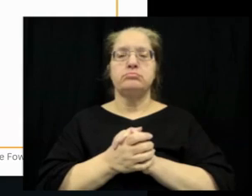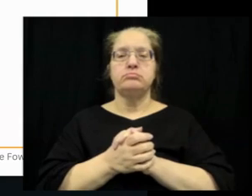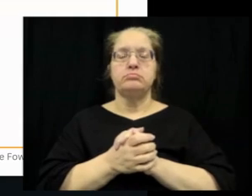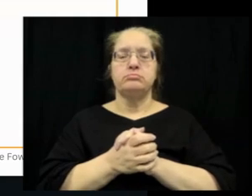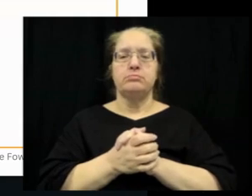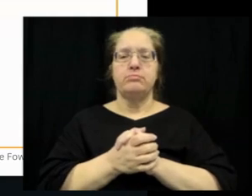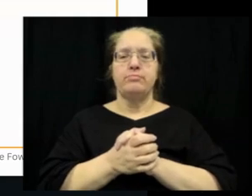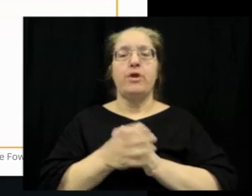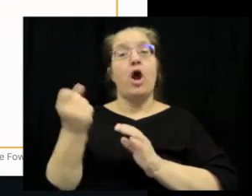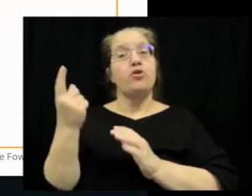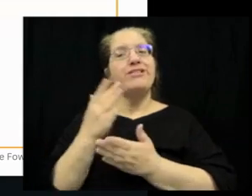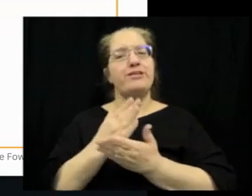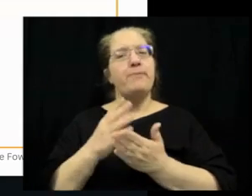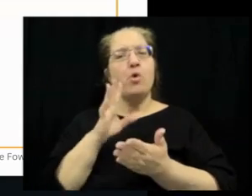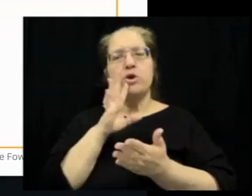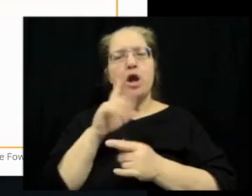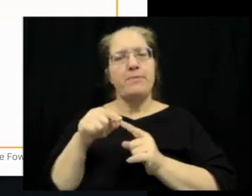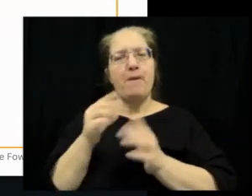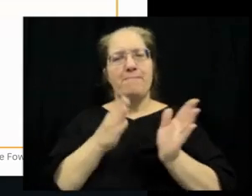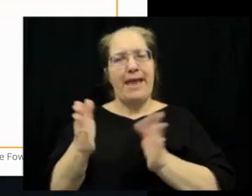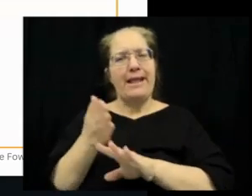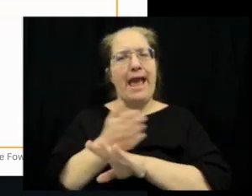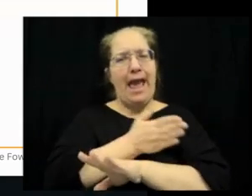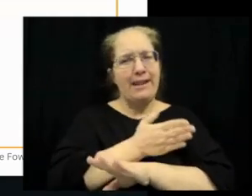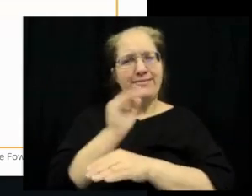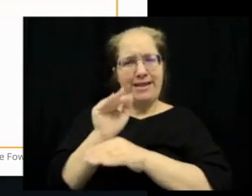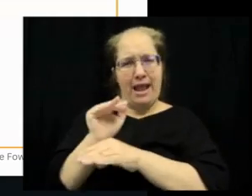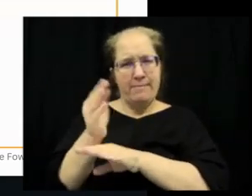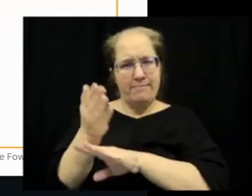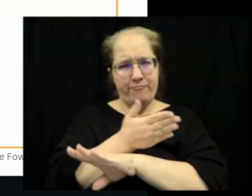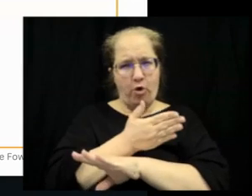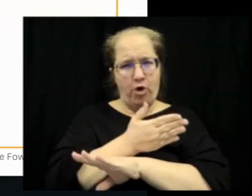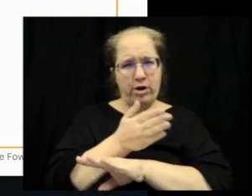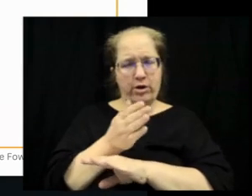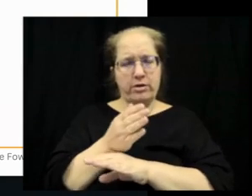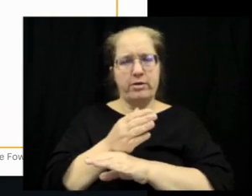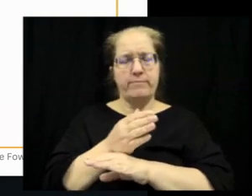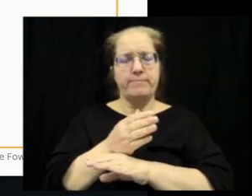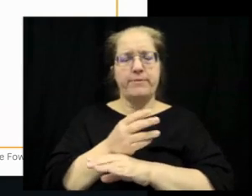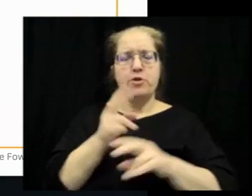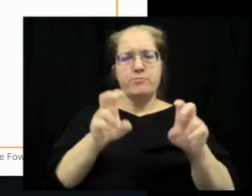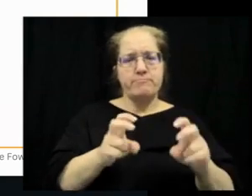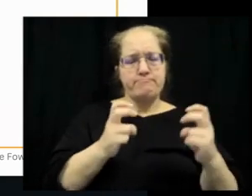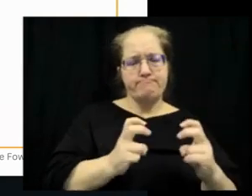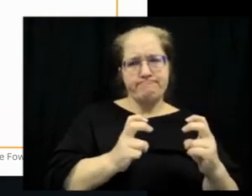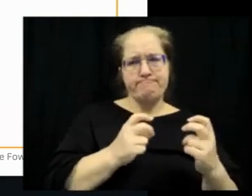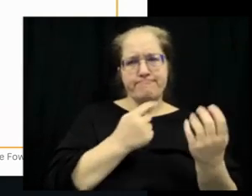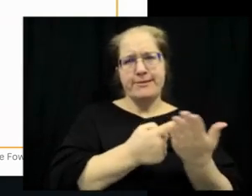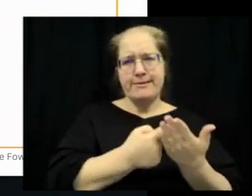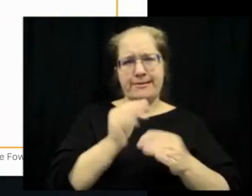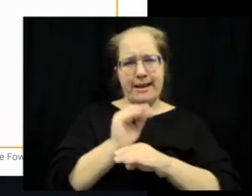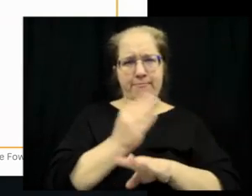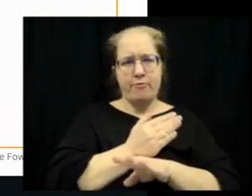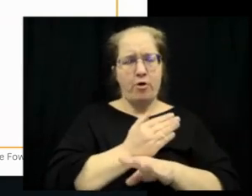be planning ahead the night before. What can we do? And allow your kids